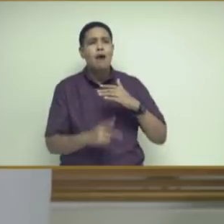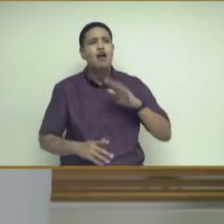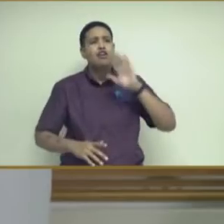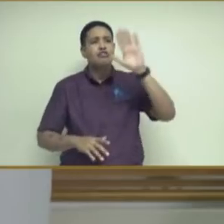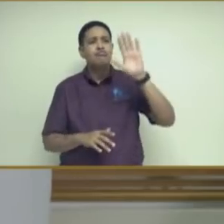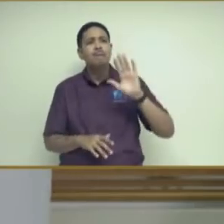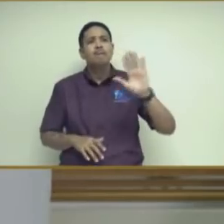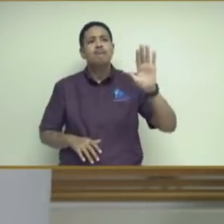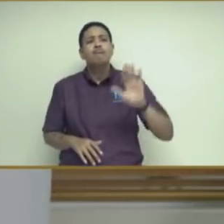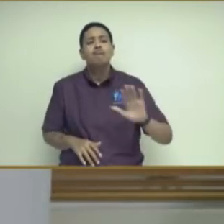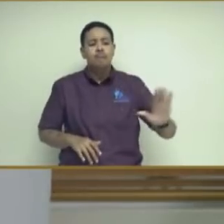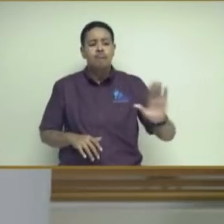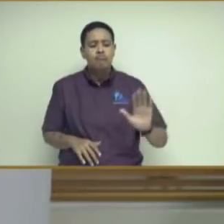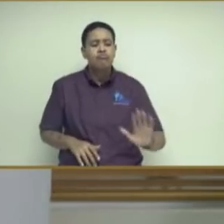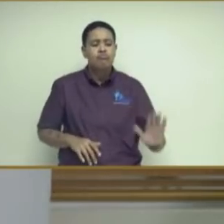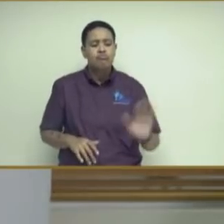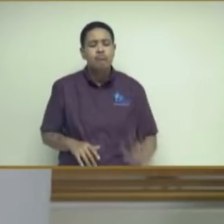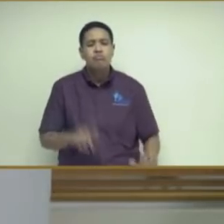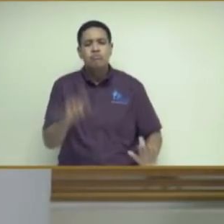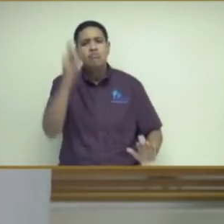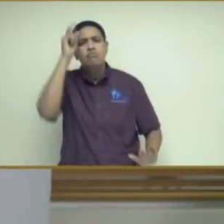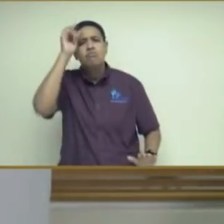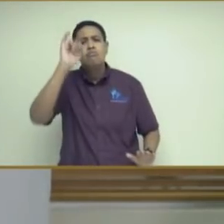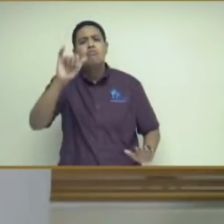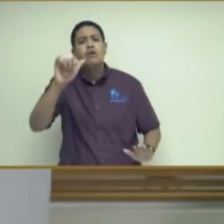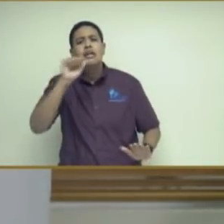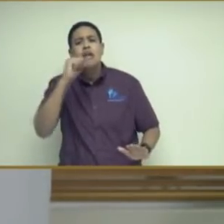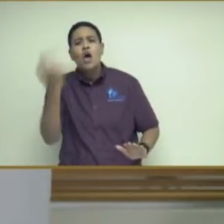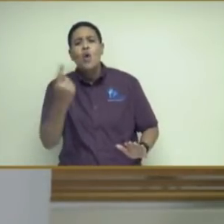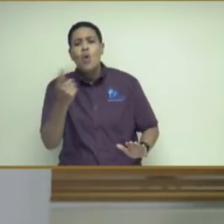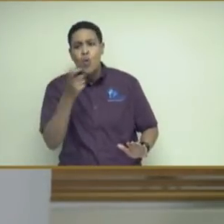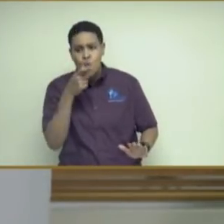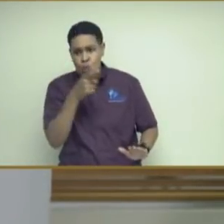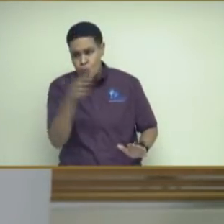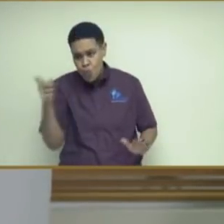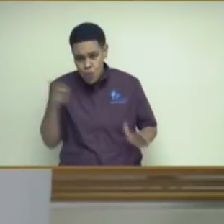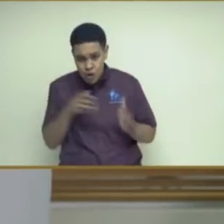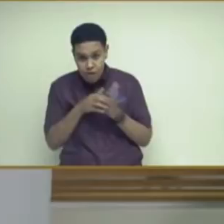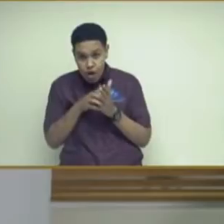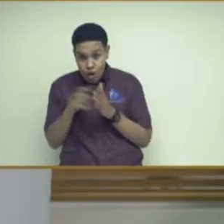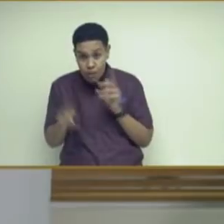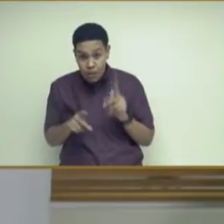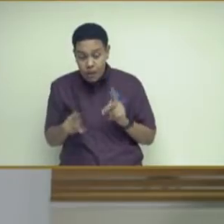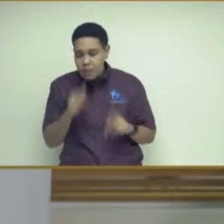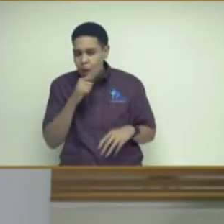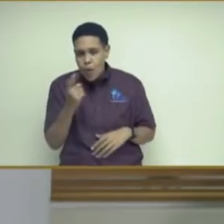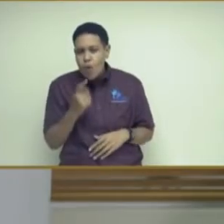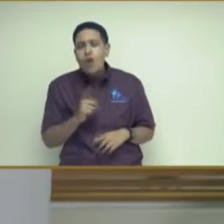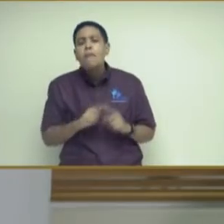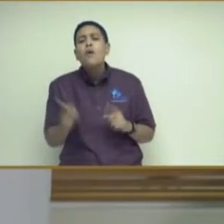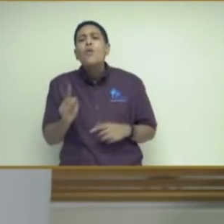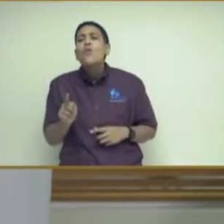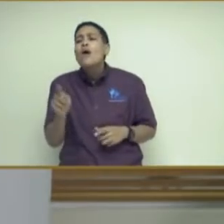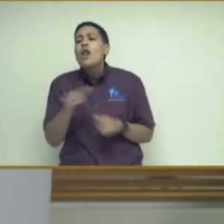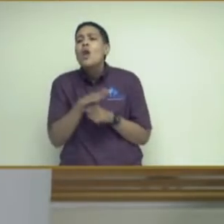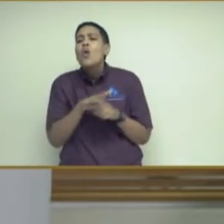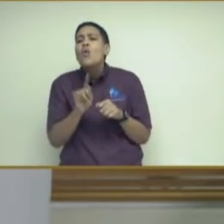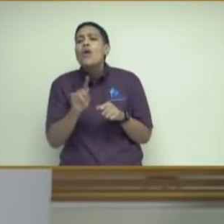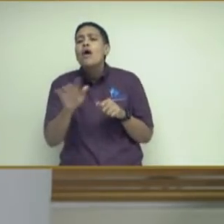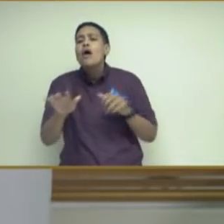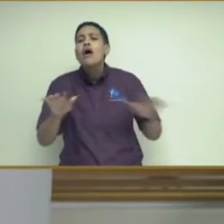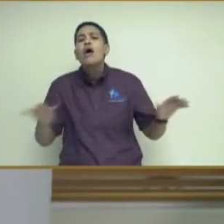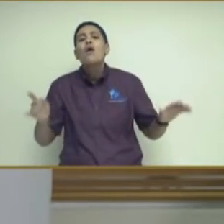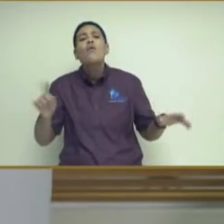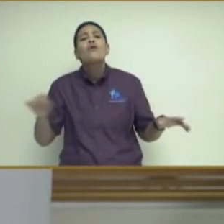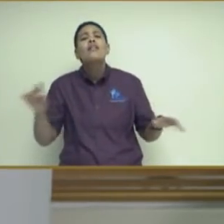it gives us an appreciation as to not only who are the vulnerable people, but where they are located. Where